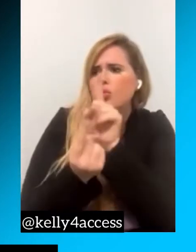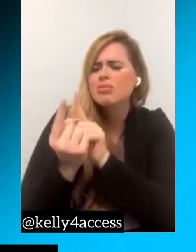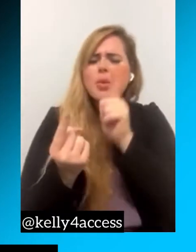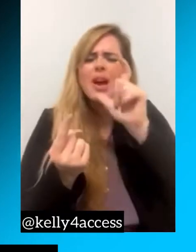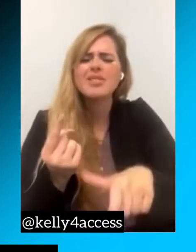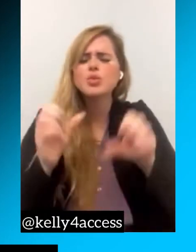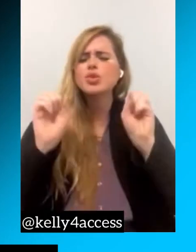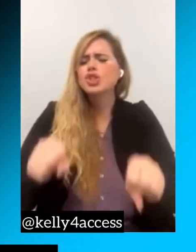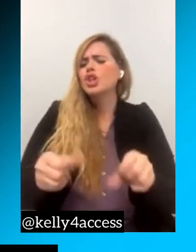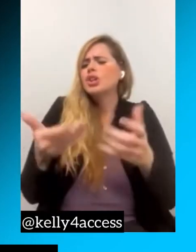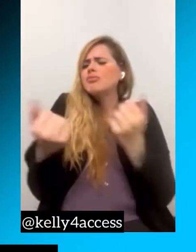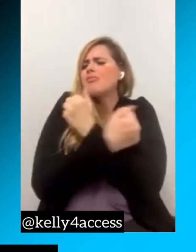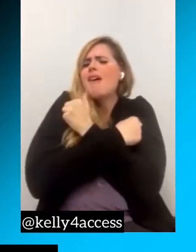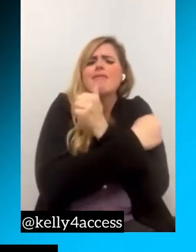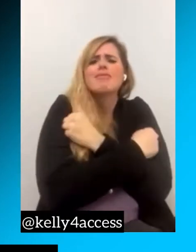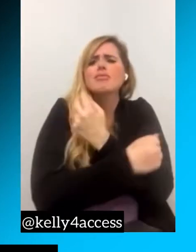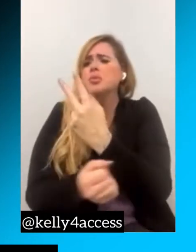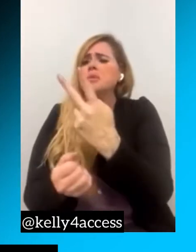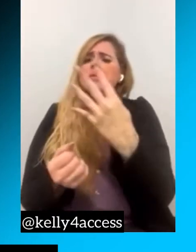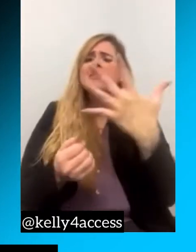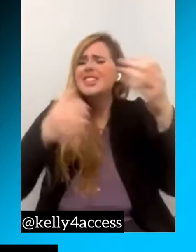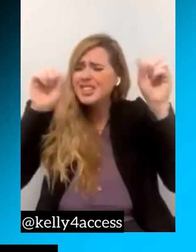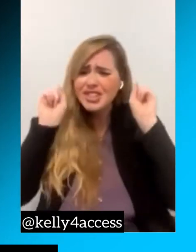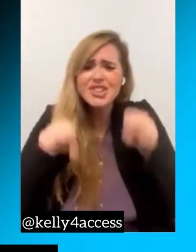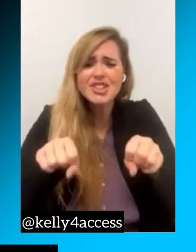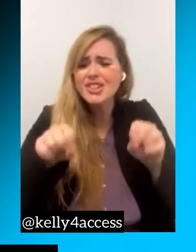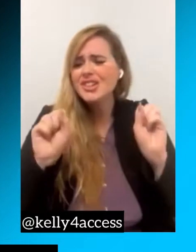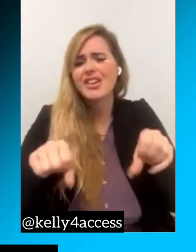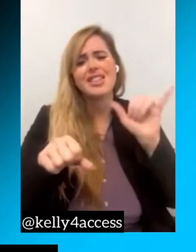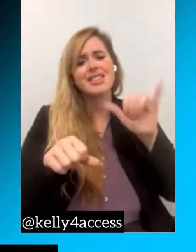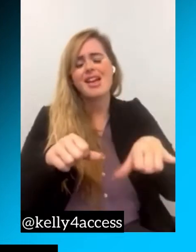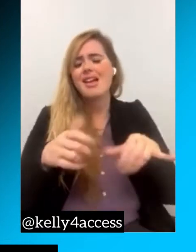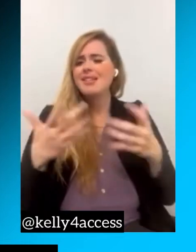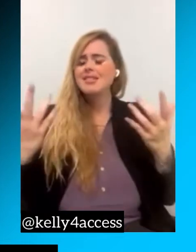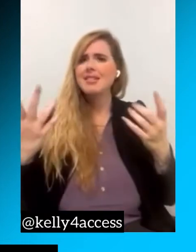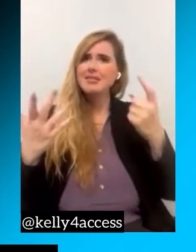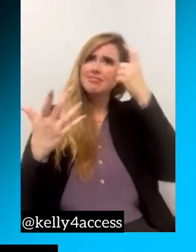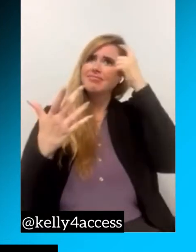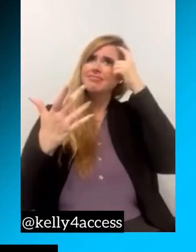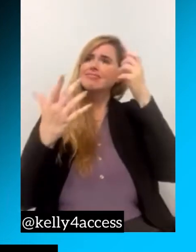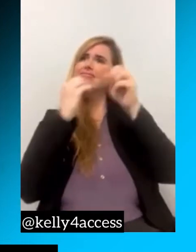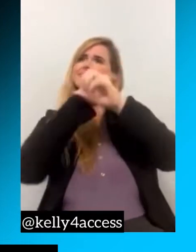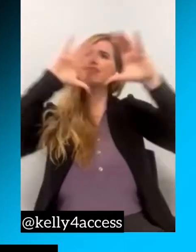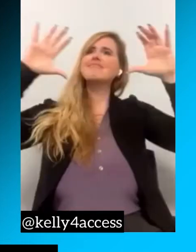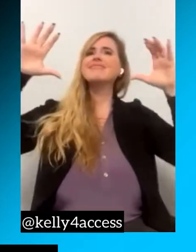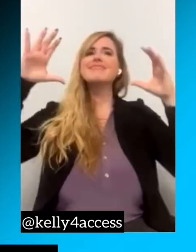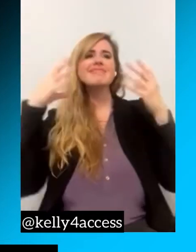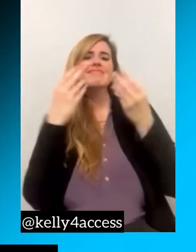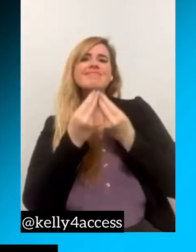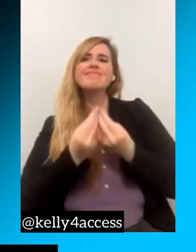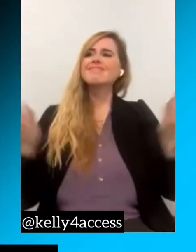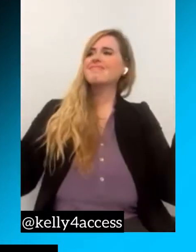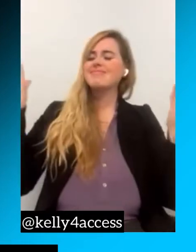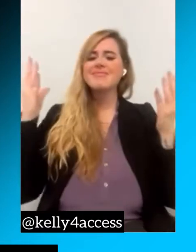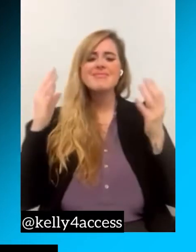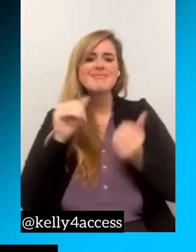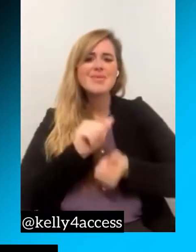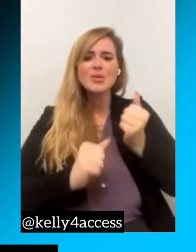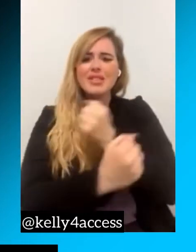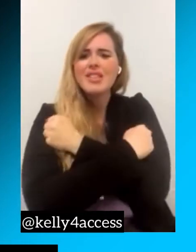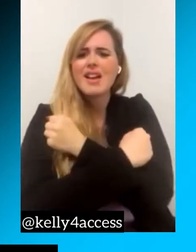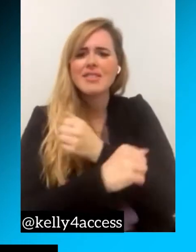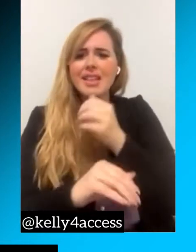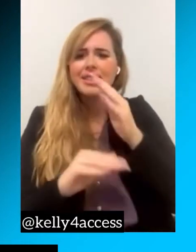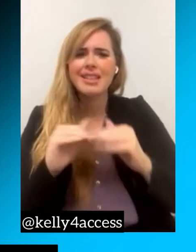an abundance mindset as opposed to a scarcity mindset of like competing and I have to get the most. Yeah. And